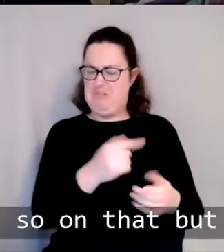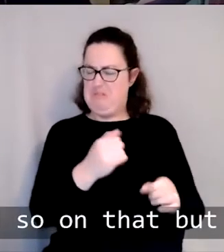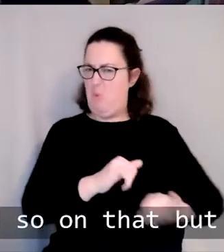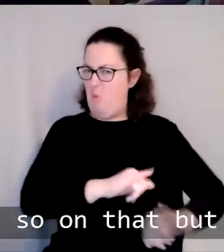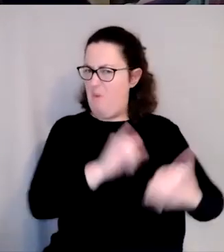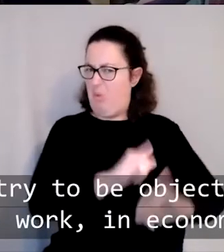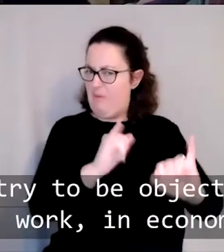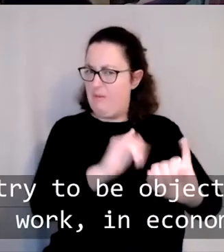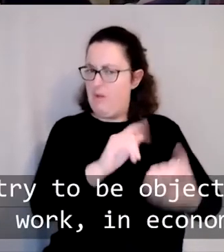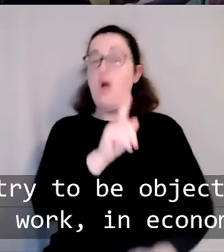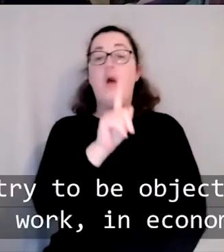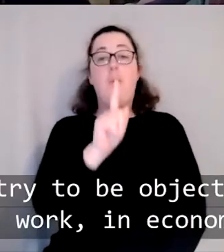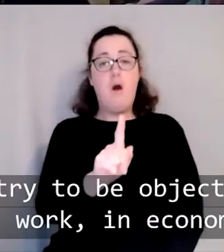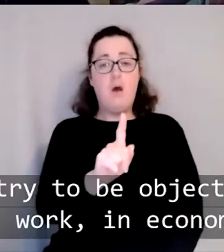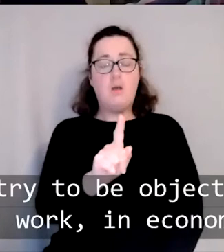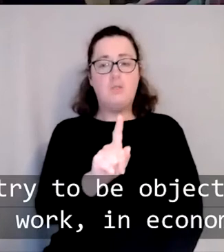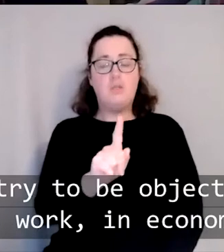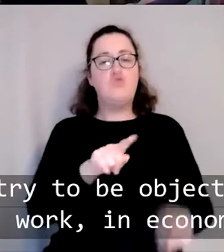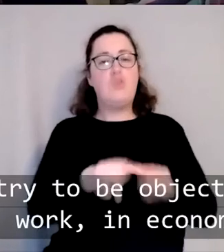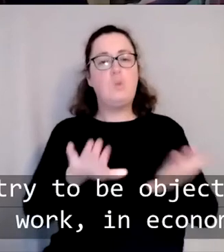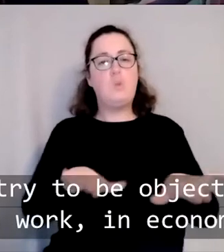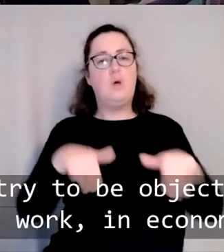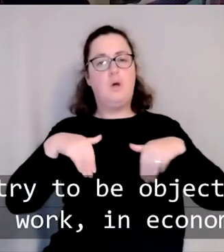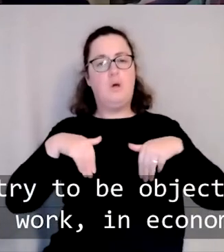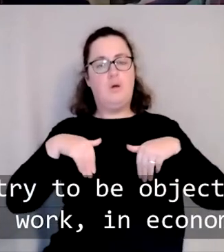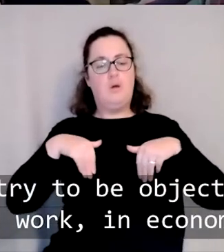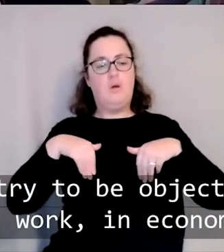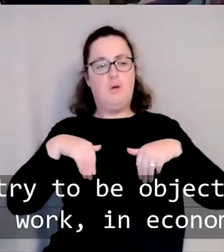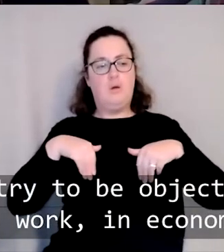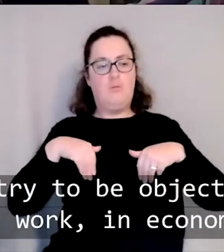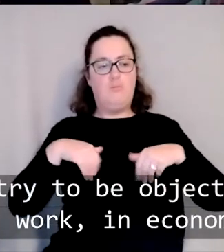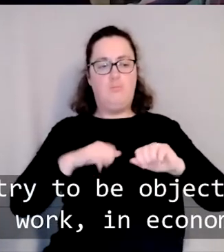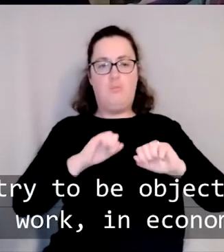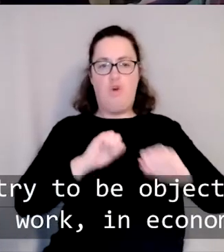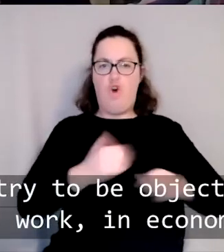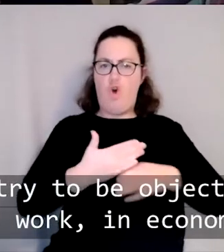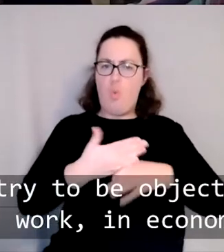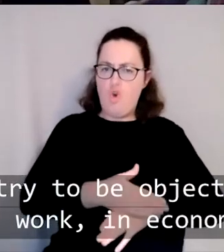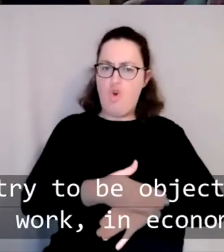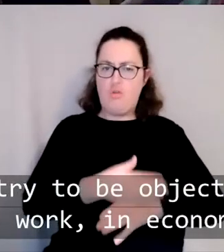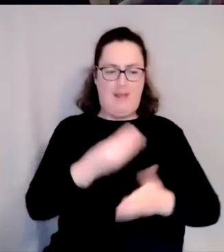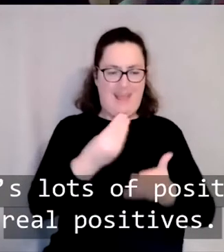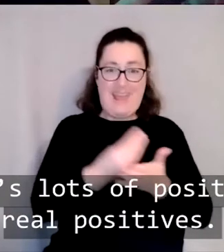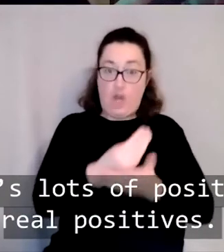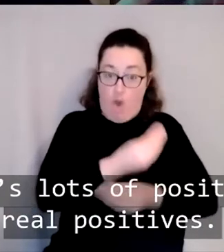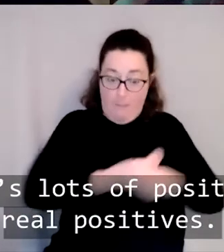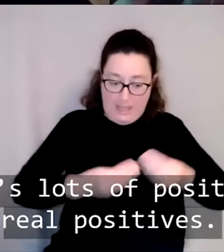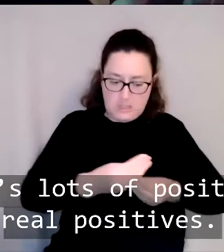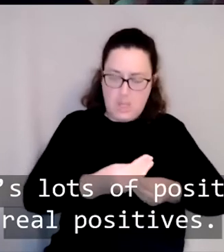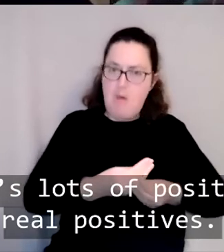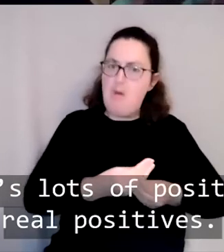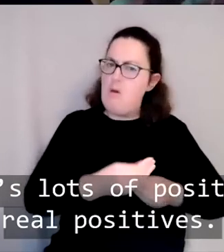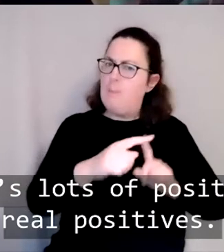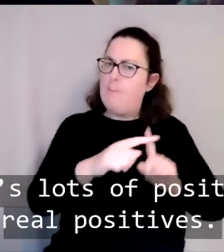on. But actually, when you try to be objective about her life's work in economic terms, there's a lot of